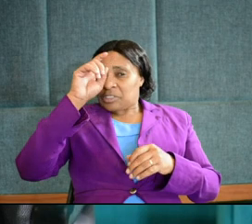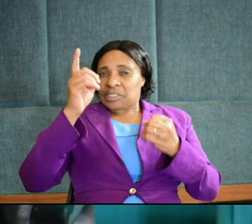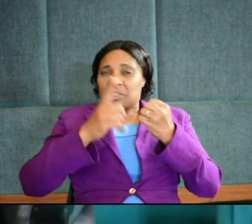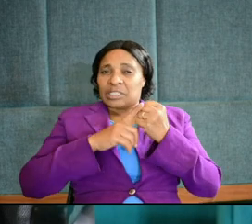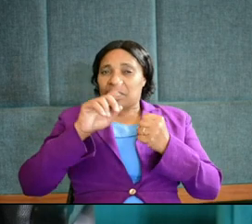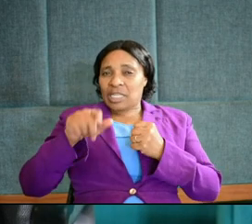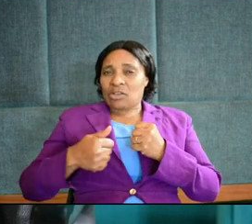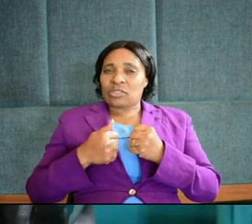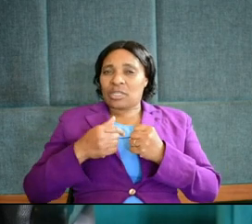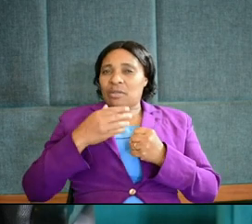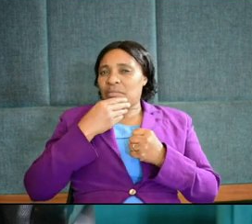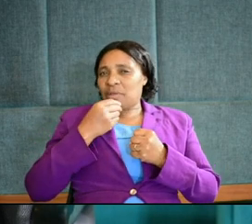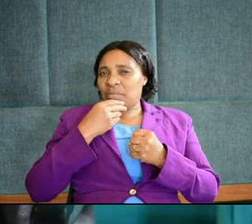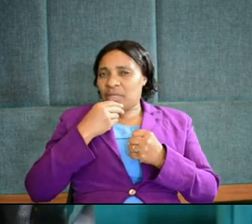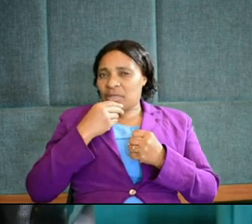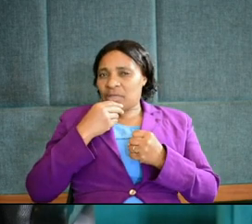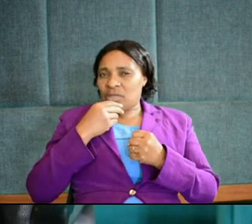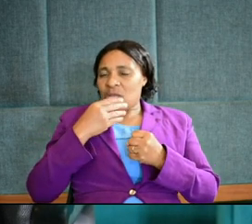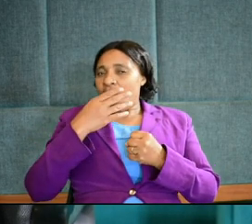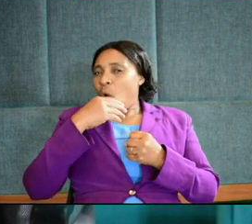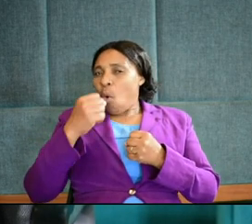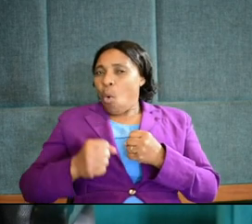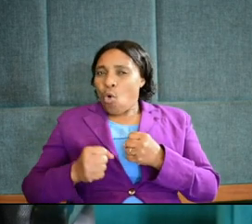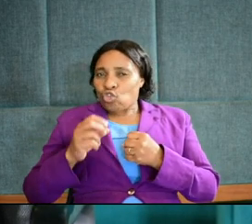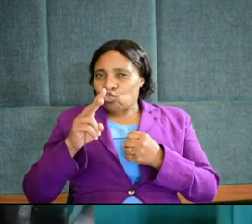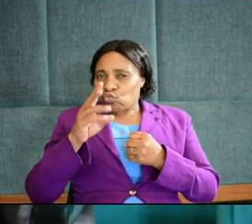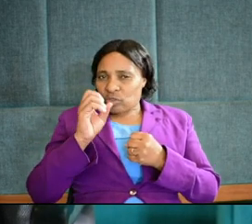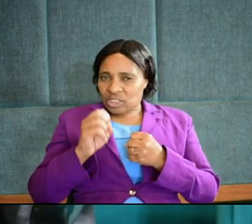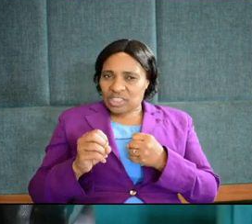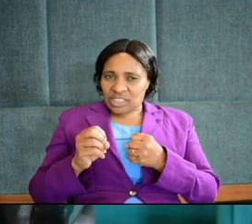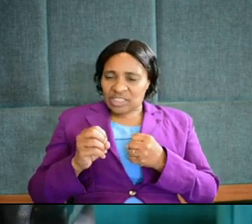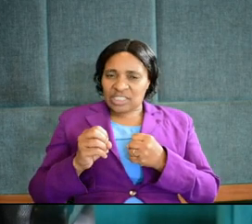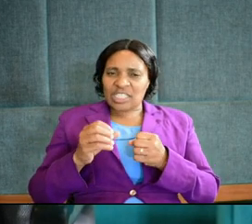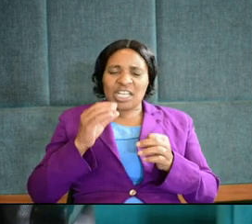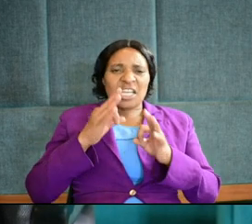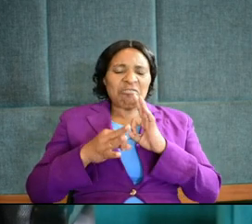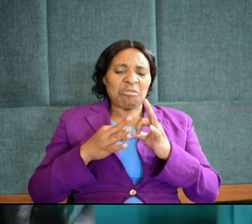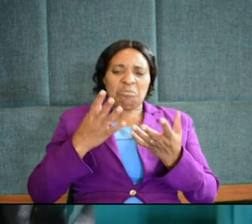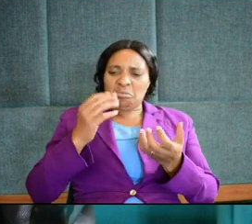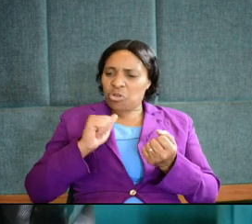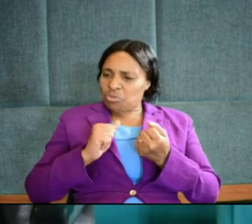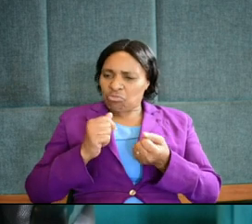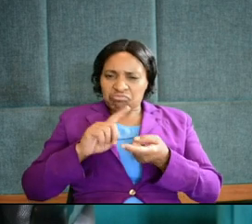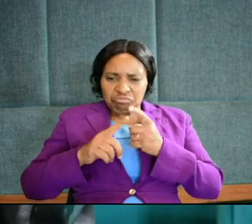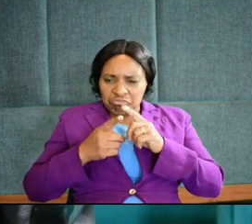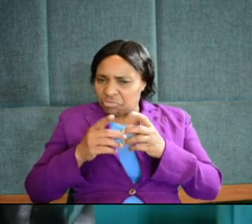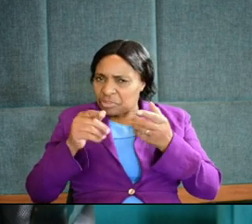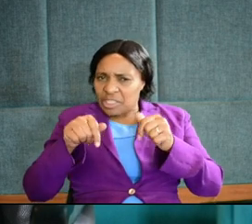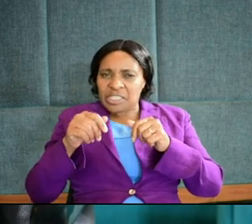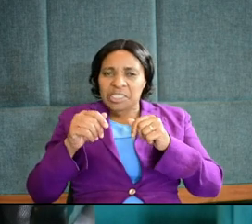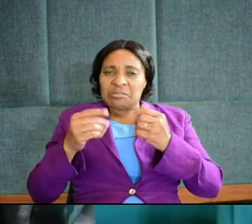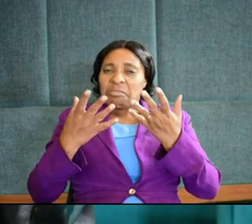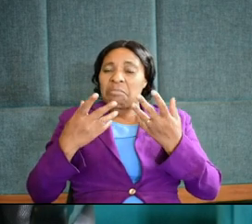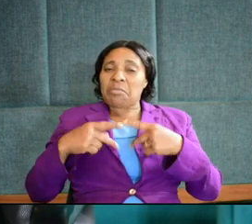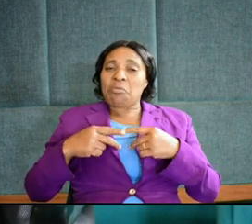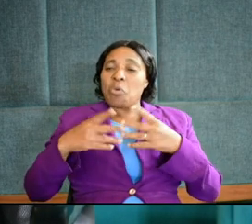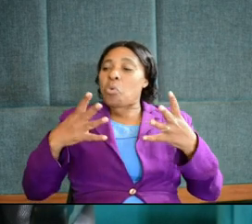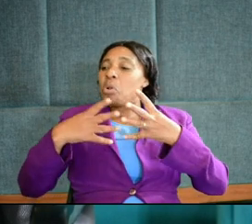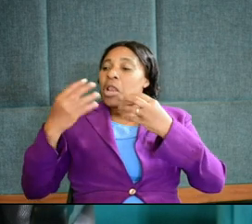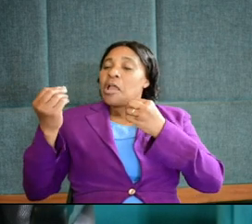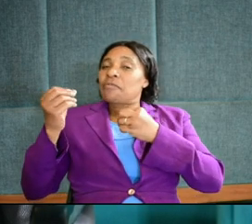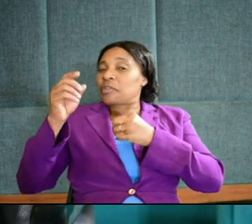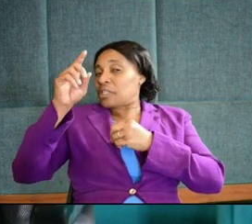men above the age of 20. So if you had to speculate, would find that the people who left Egypt were